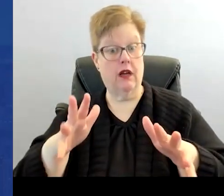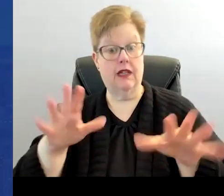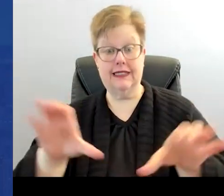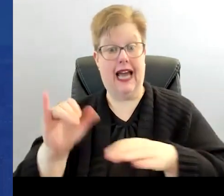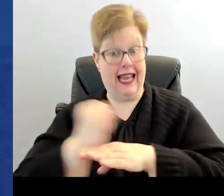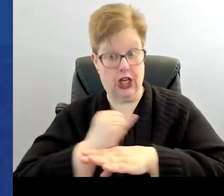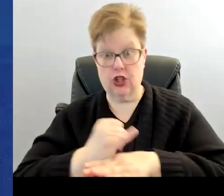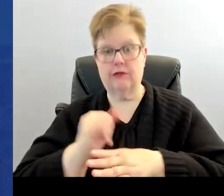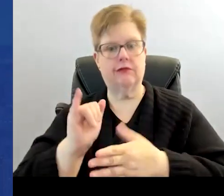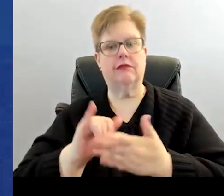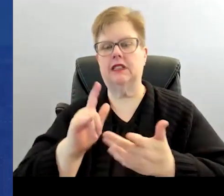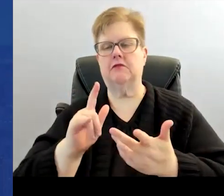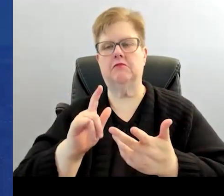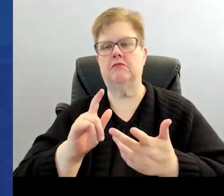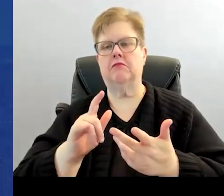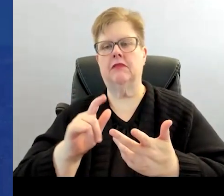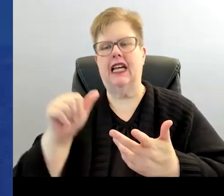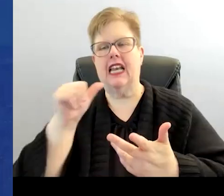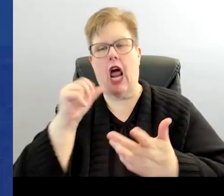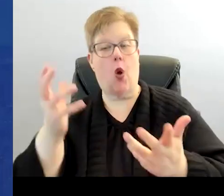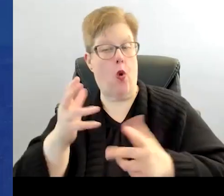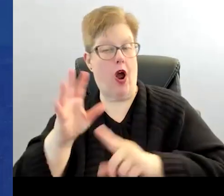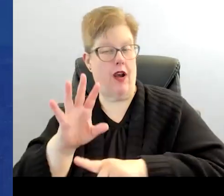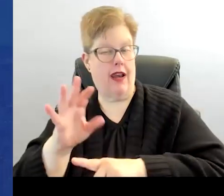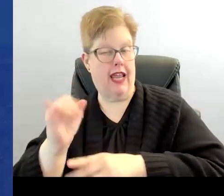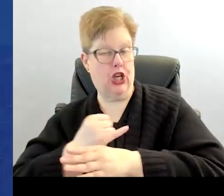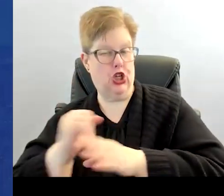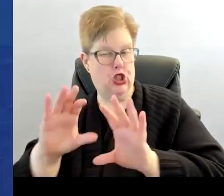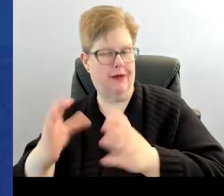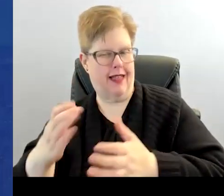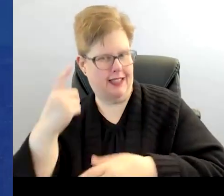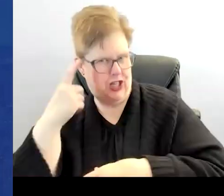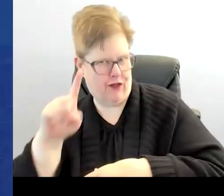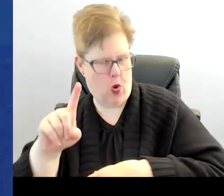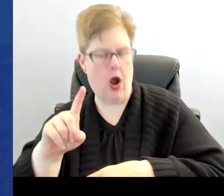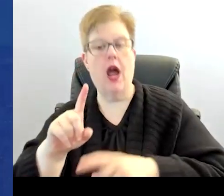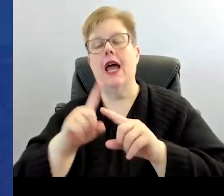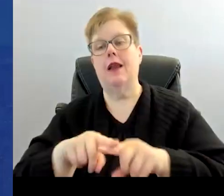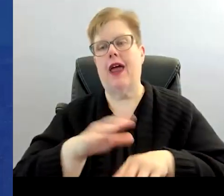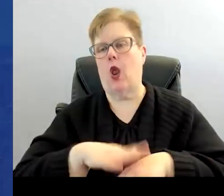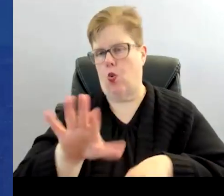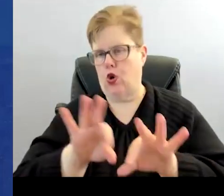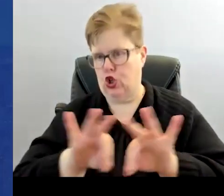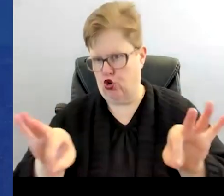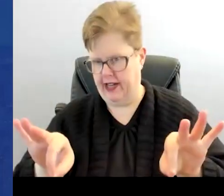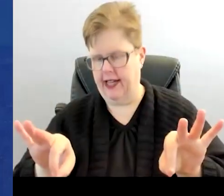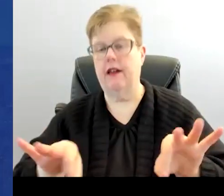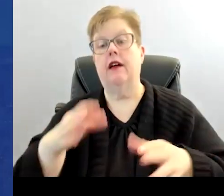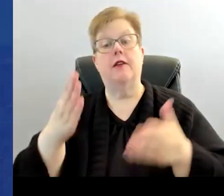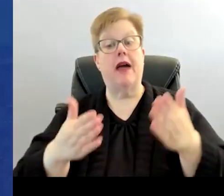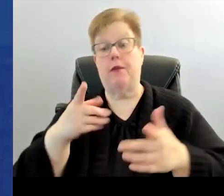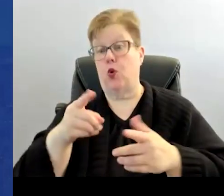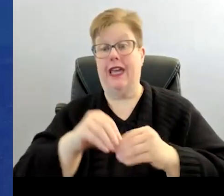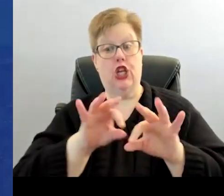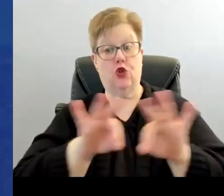internship, that's not what the internship course is for. Depending on your degree, so for example, you may be in a